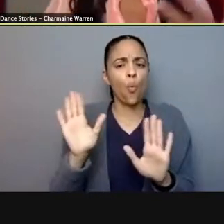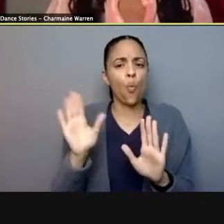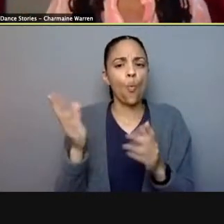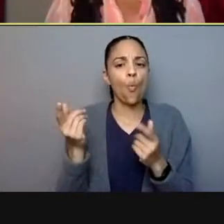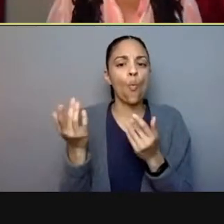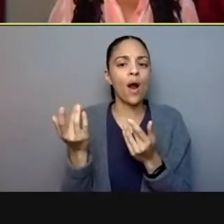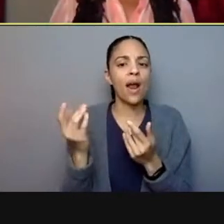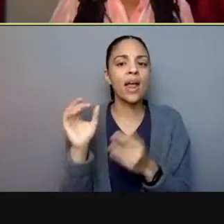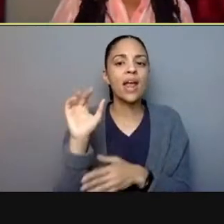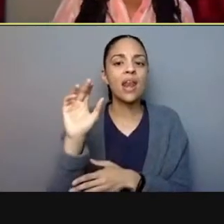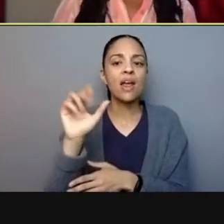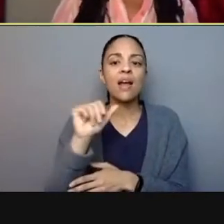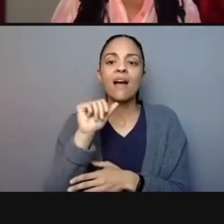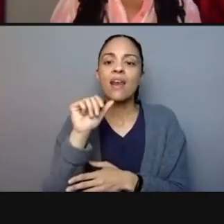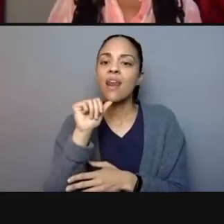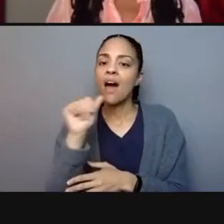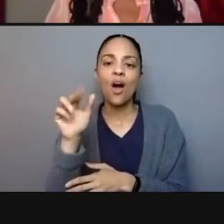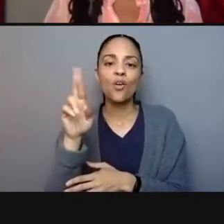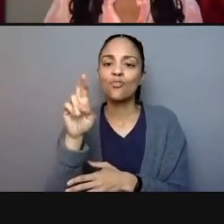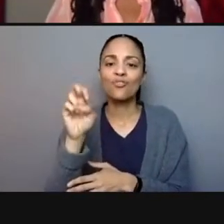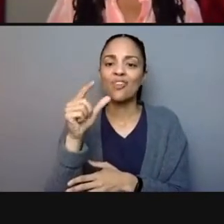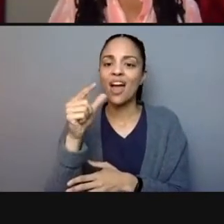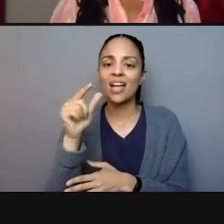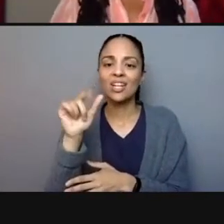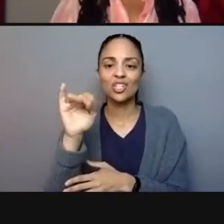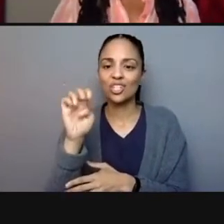Ayun Harrison. Fauna and Ayun.